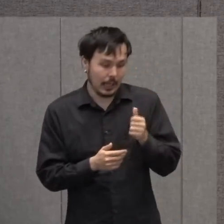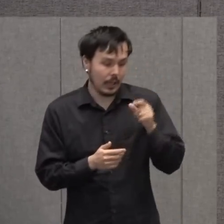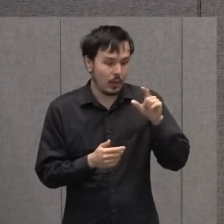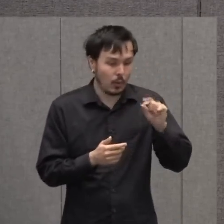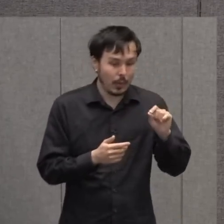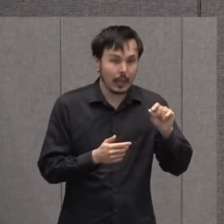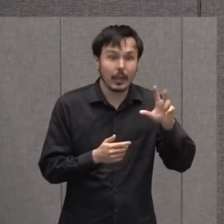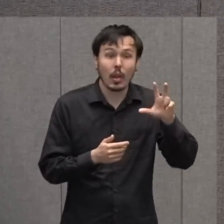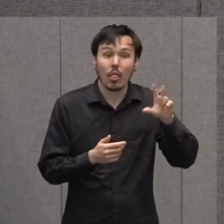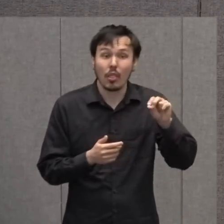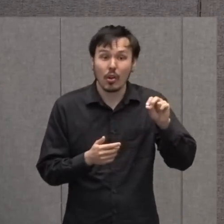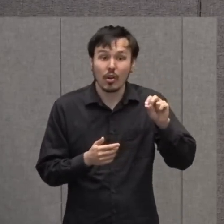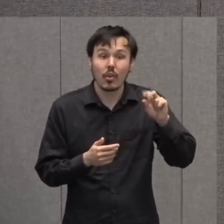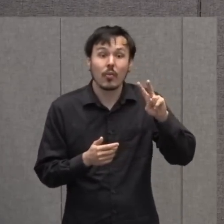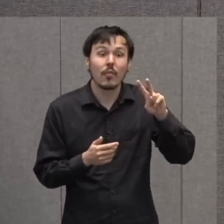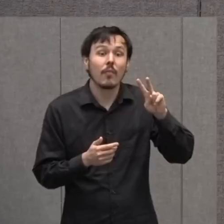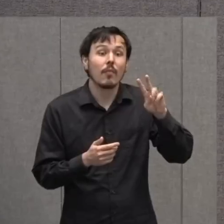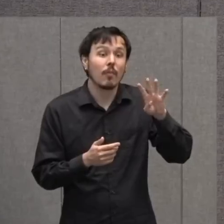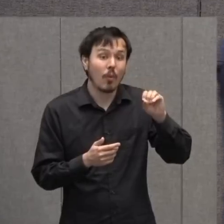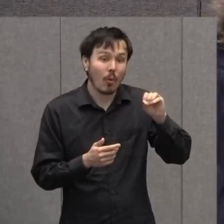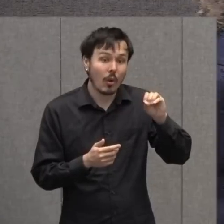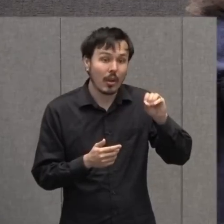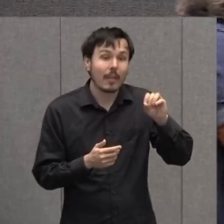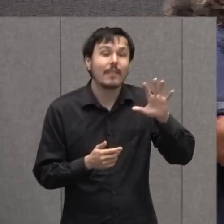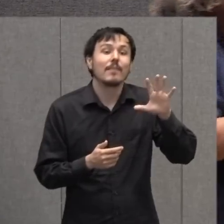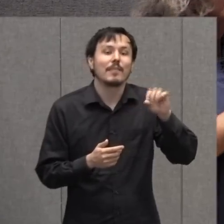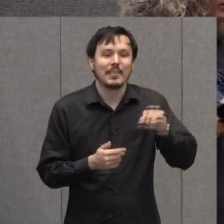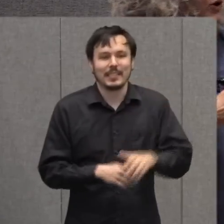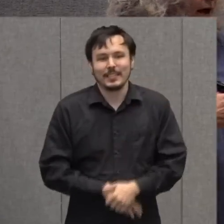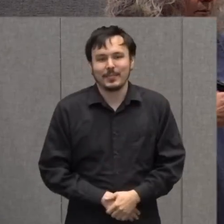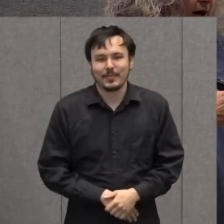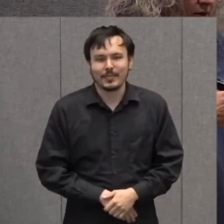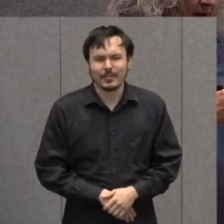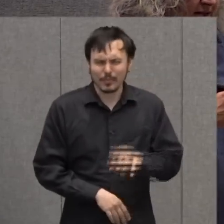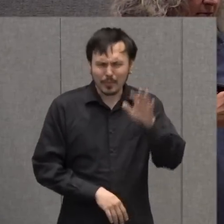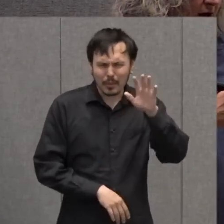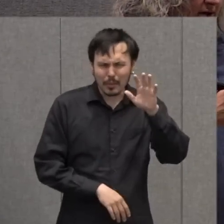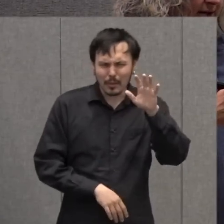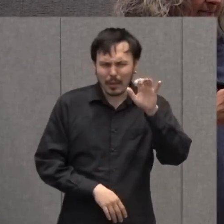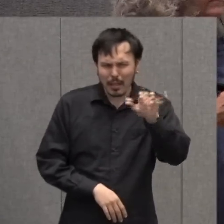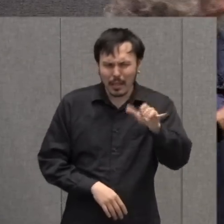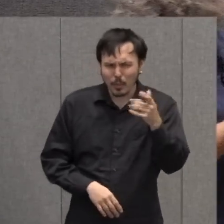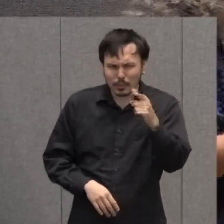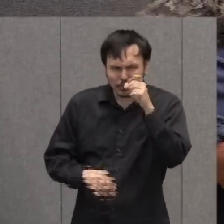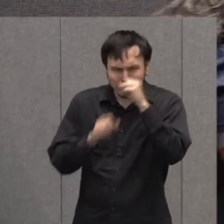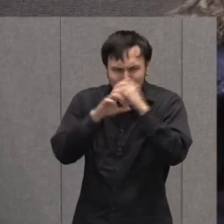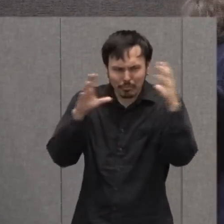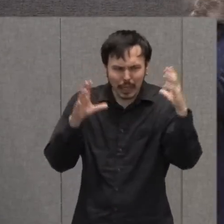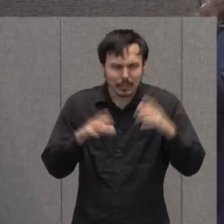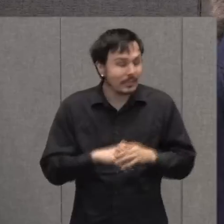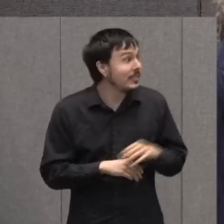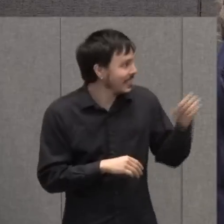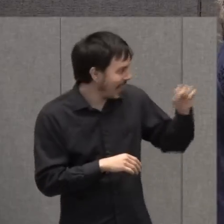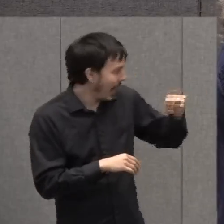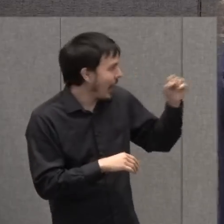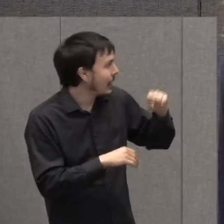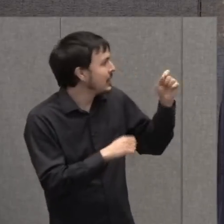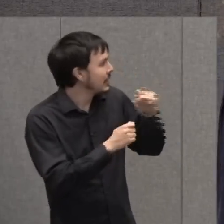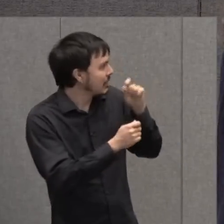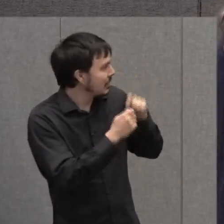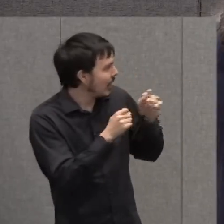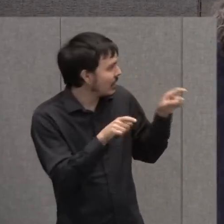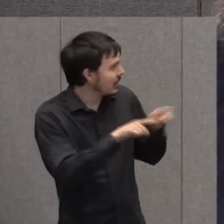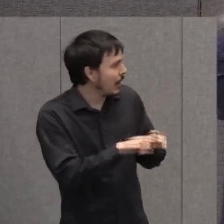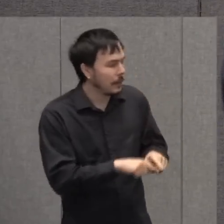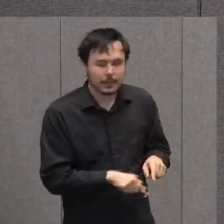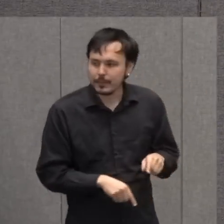30, 40, 50. Is this what you had in mind with That base is 10 blocks? exactly what I had in mind. And Thank you how very many much. ones? We have